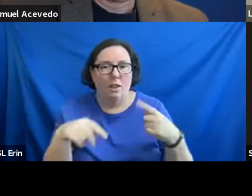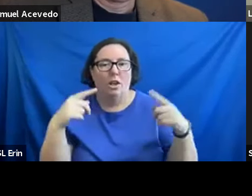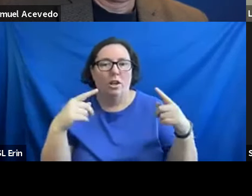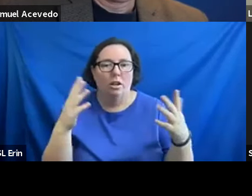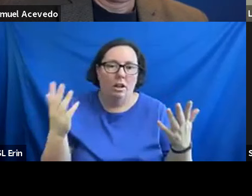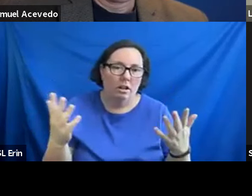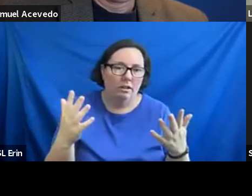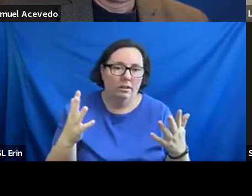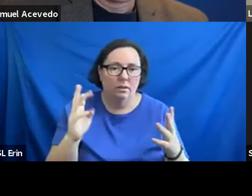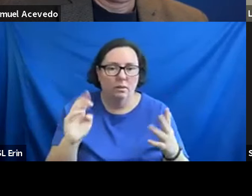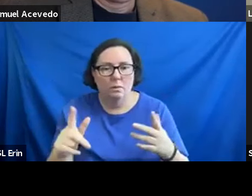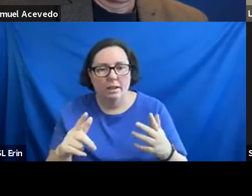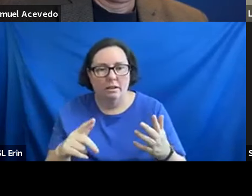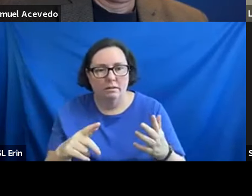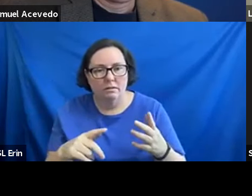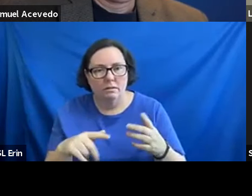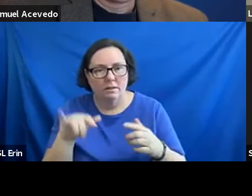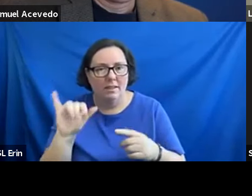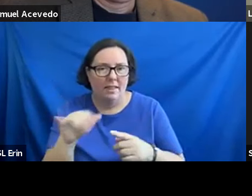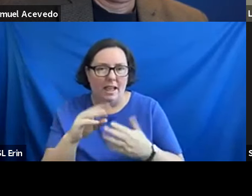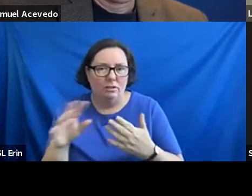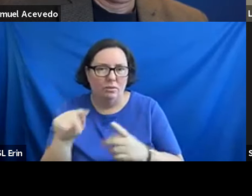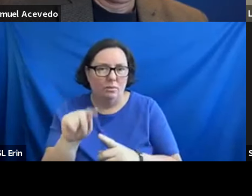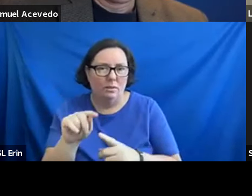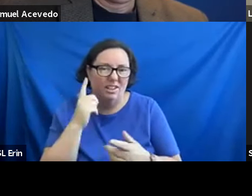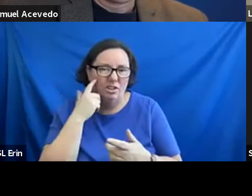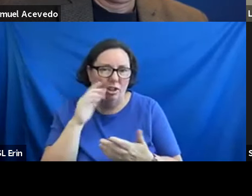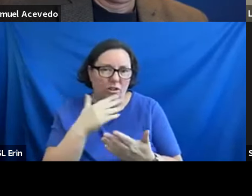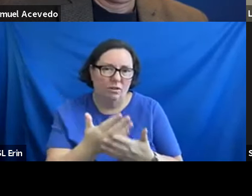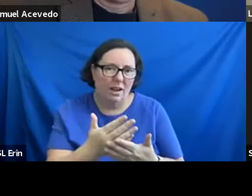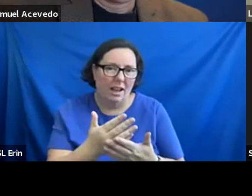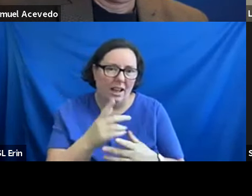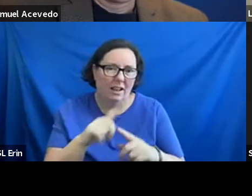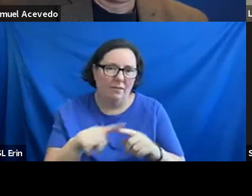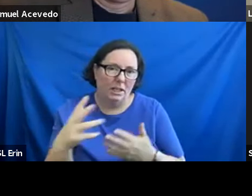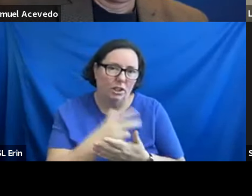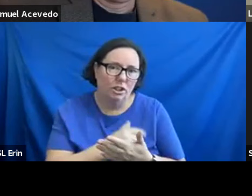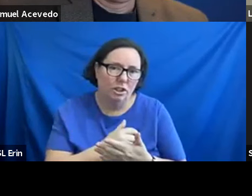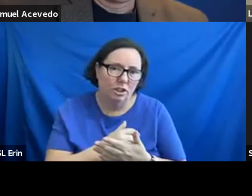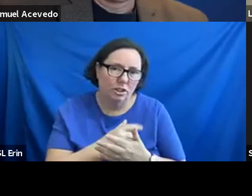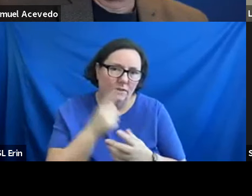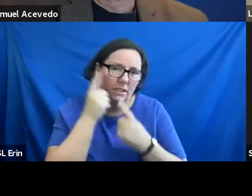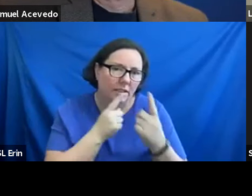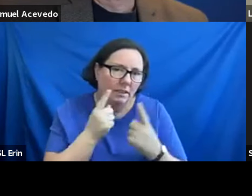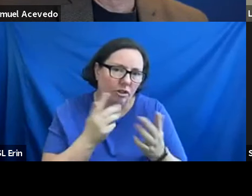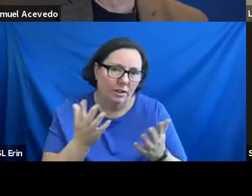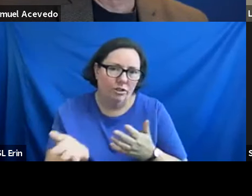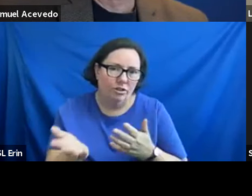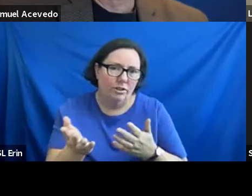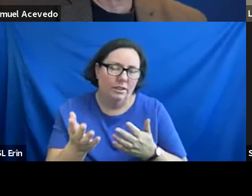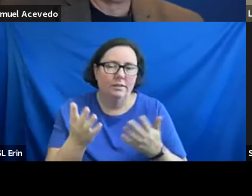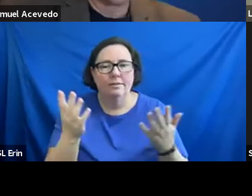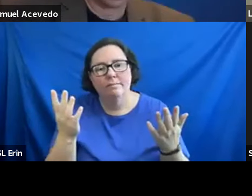say, this student arrived late, but deserves, is a newcomer, but deserves